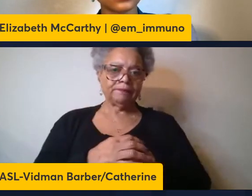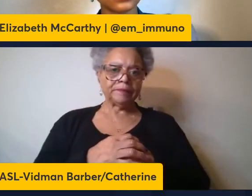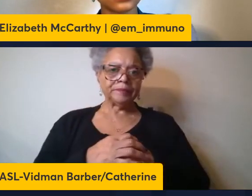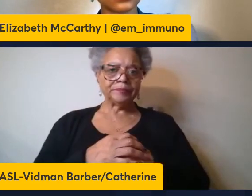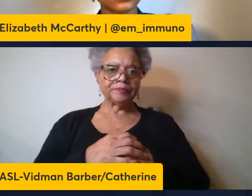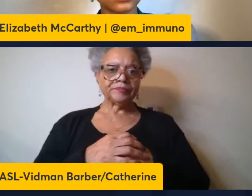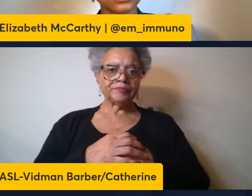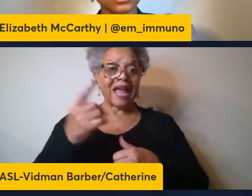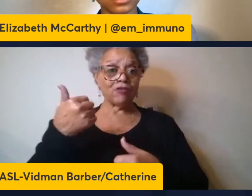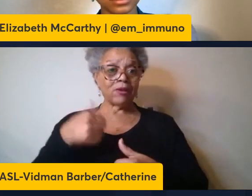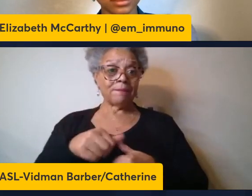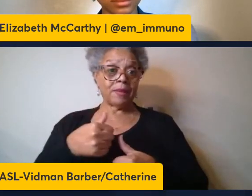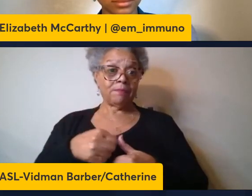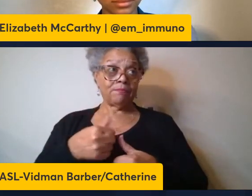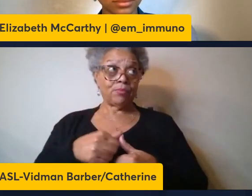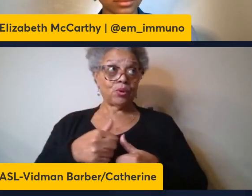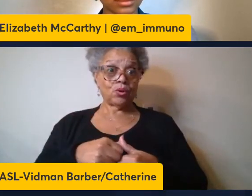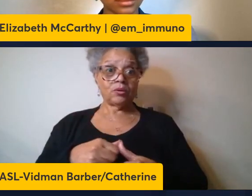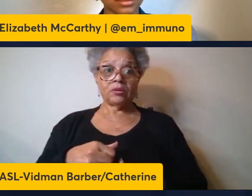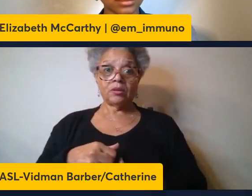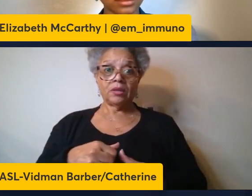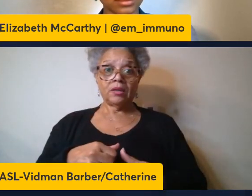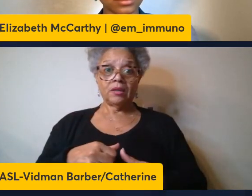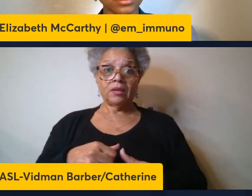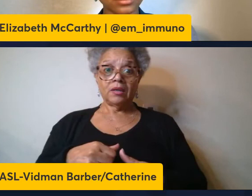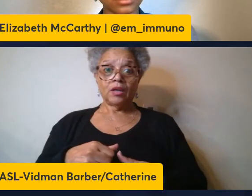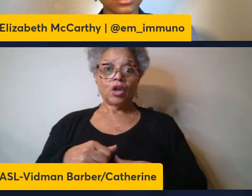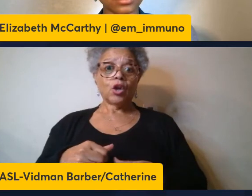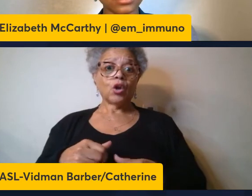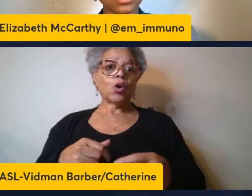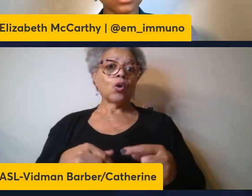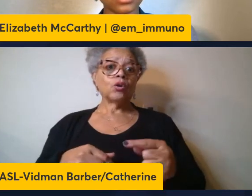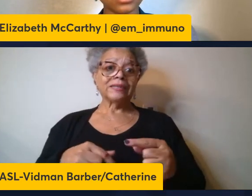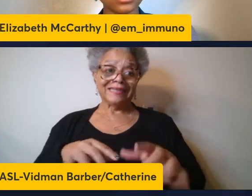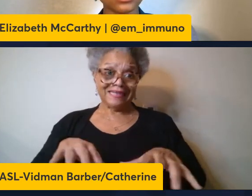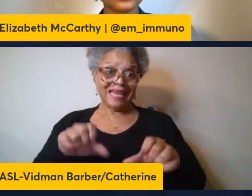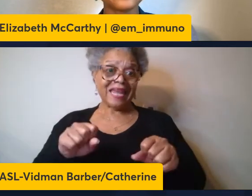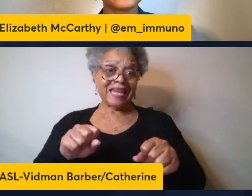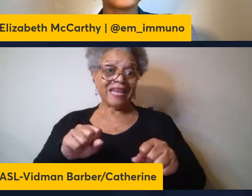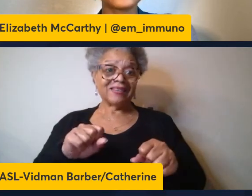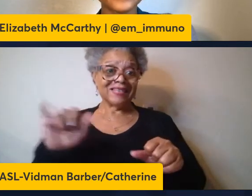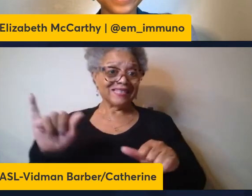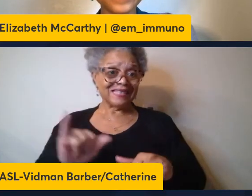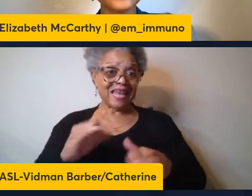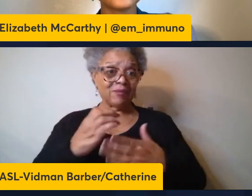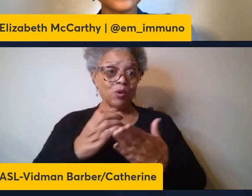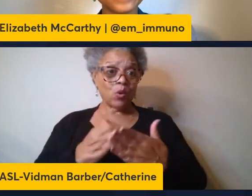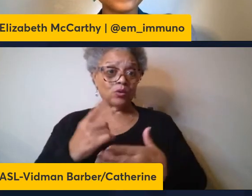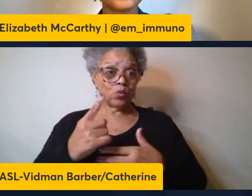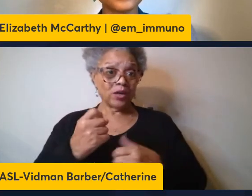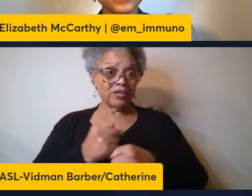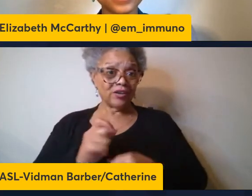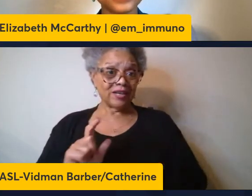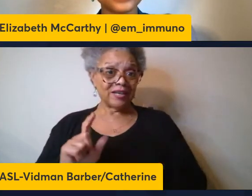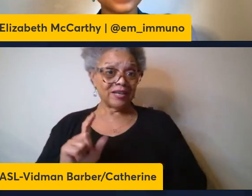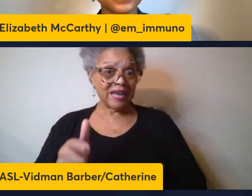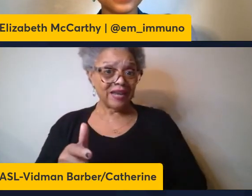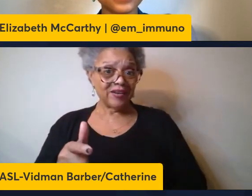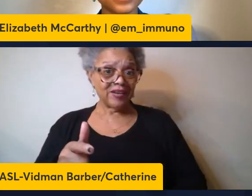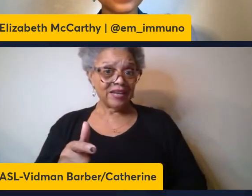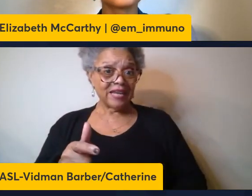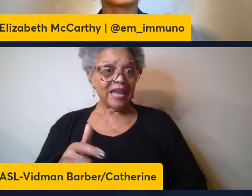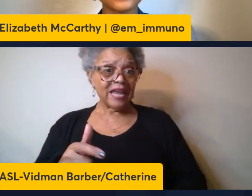remember going back into the same course a year later and feeling like everything